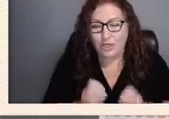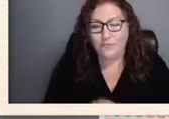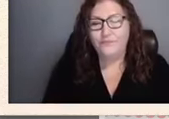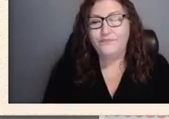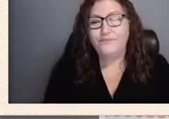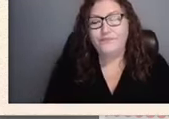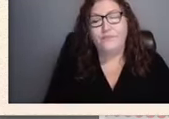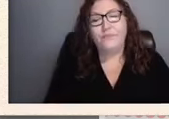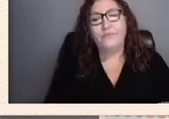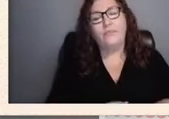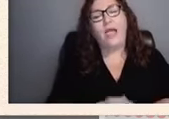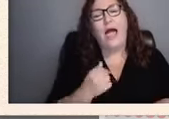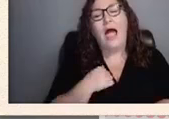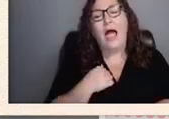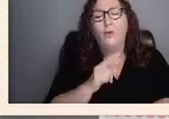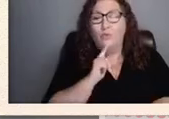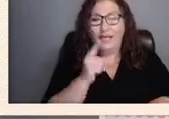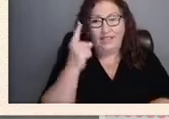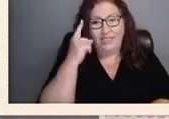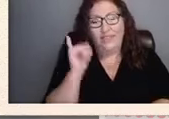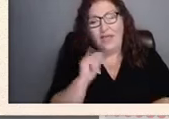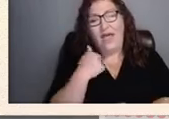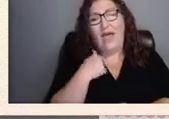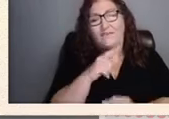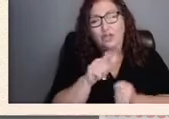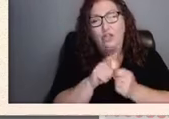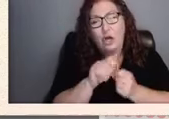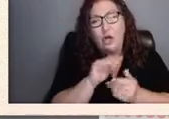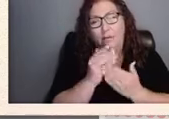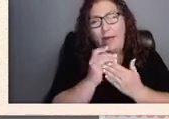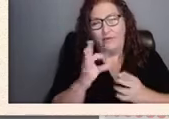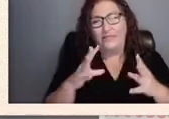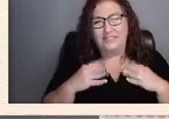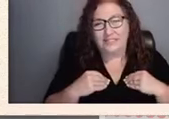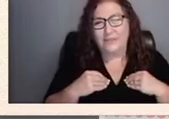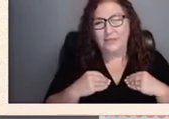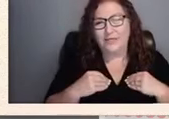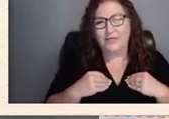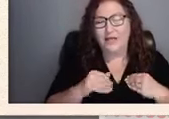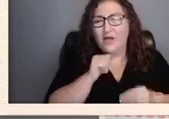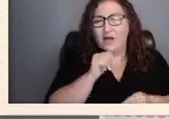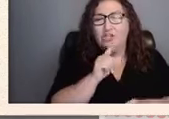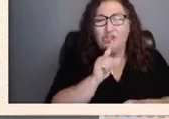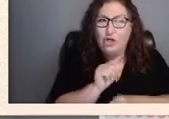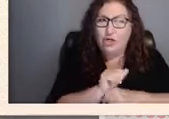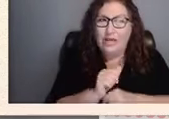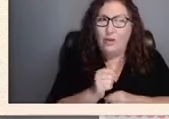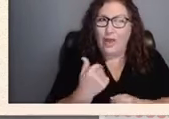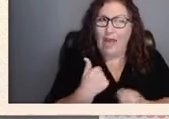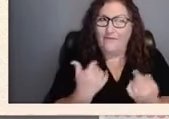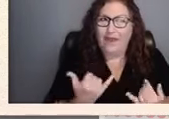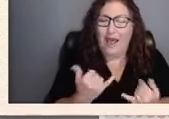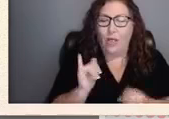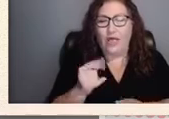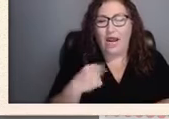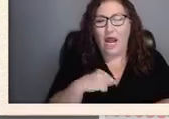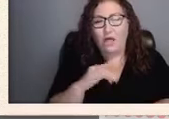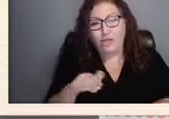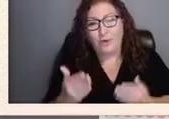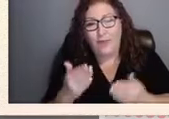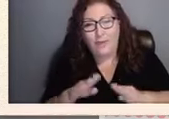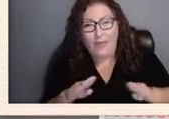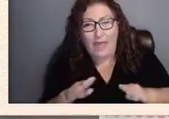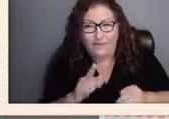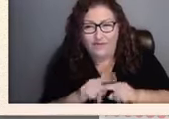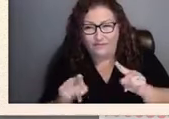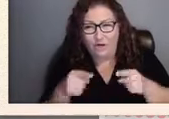I really think there's a certain amount of acceptance of the uncertainty that we have right now, that our children may behave differently during this time. It's